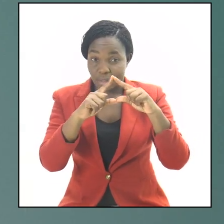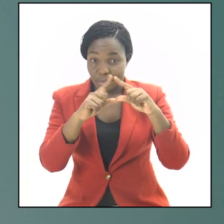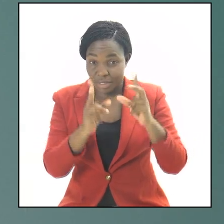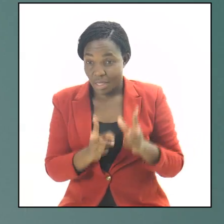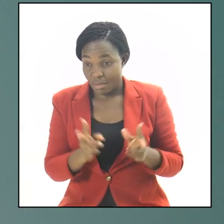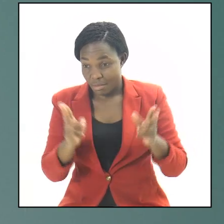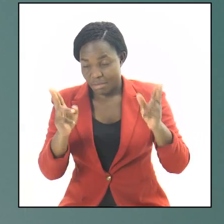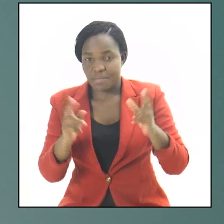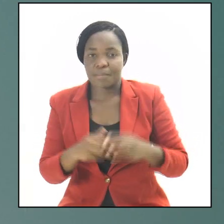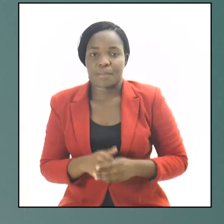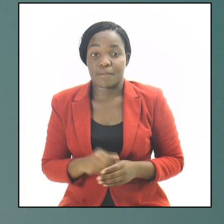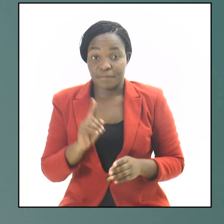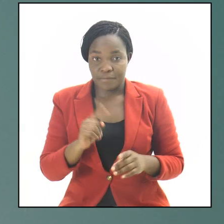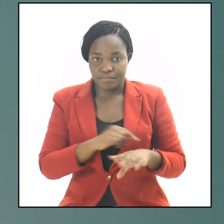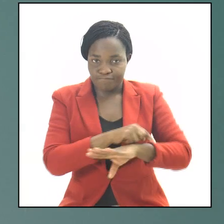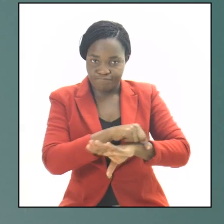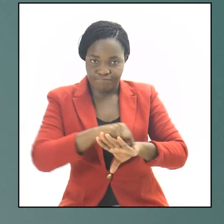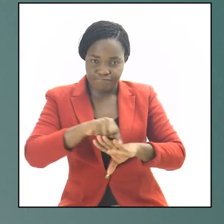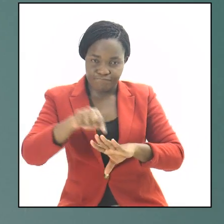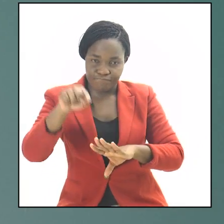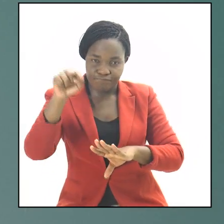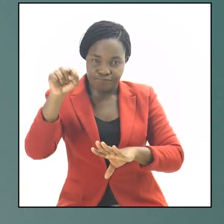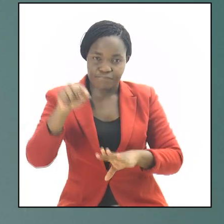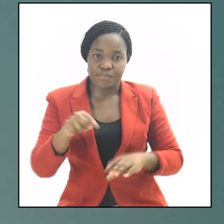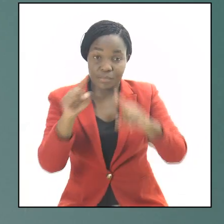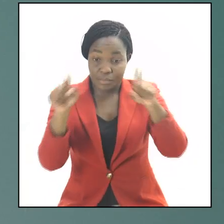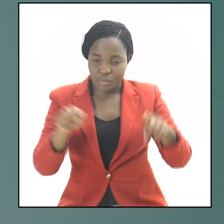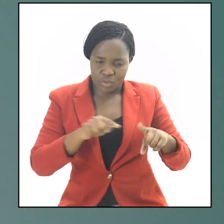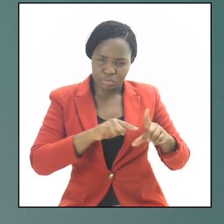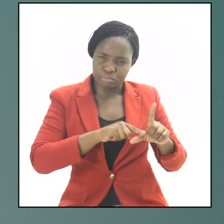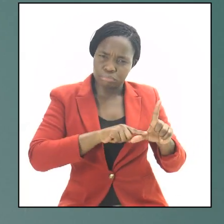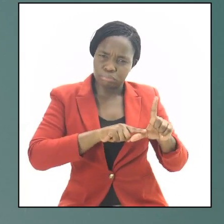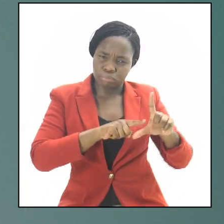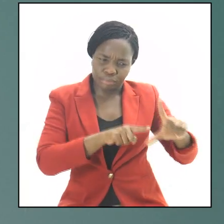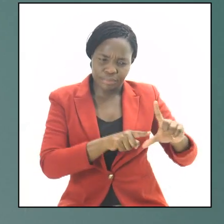this rectangle. I'm